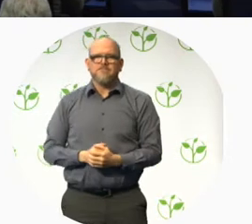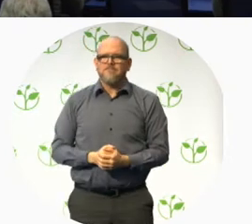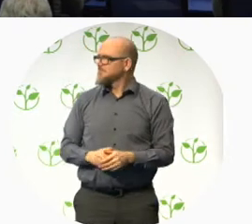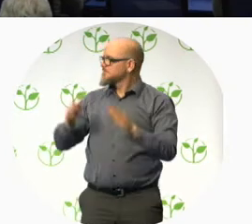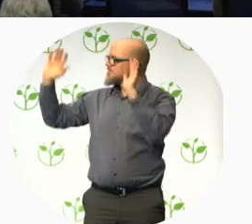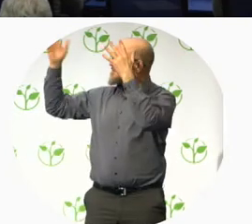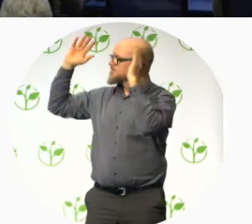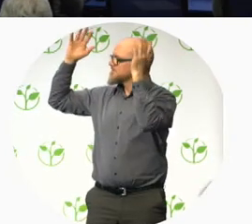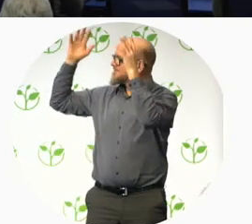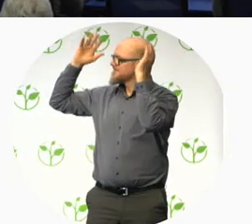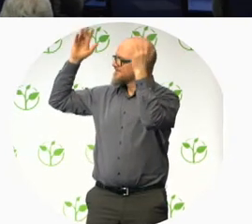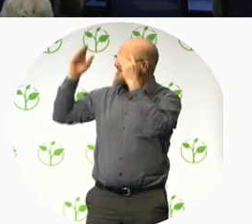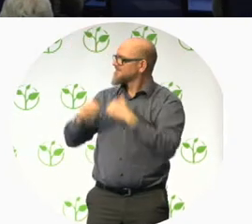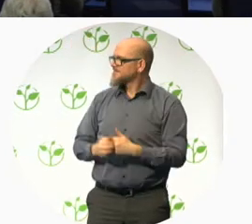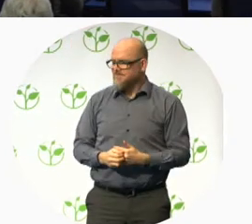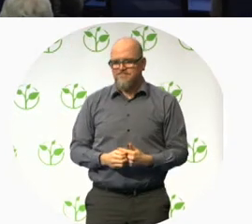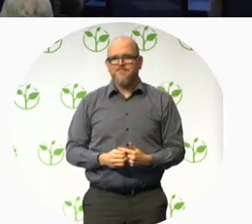that's really, that'd be awesome.